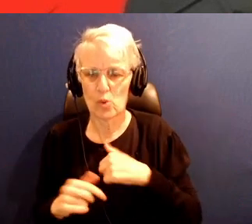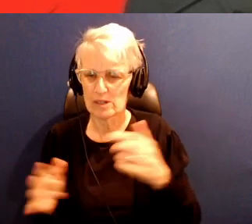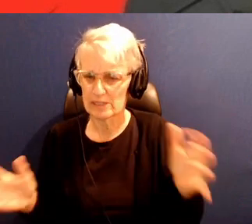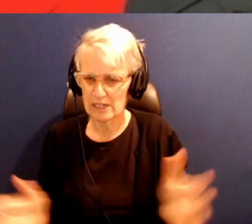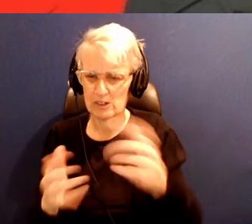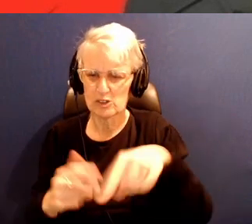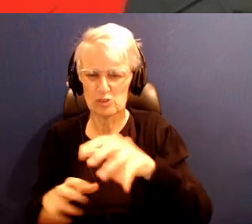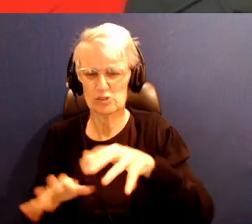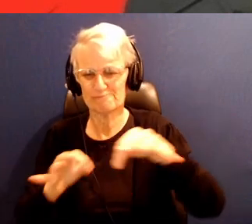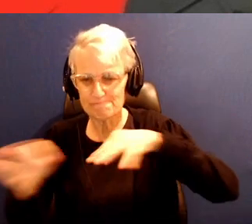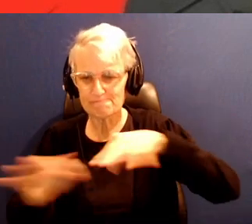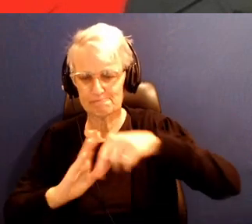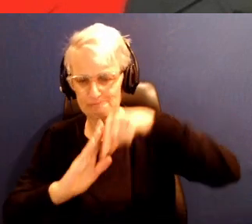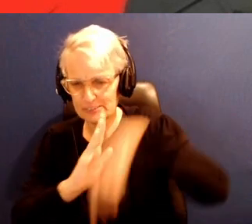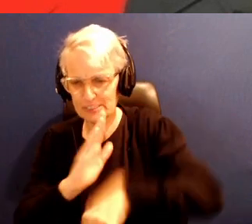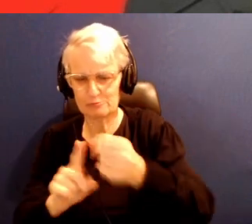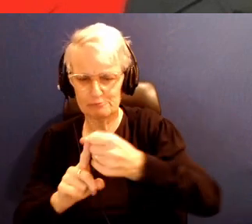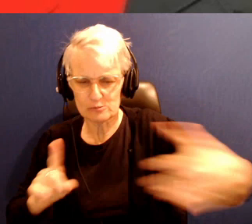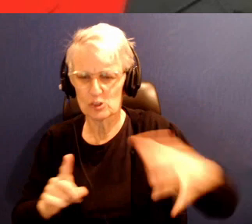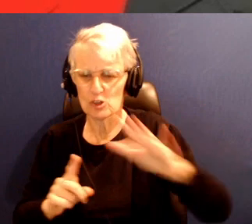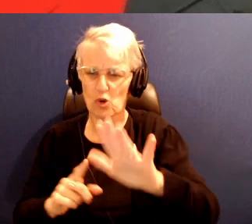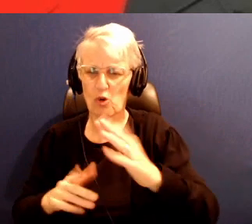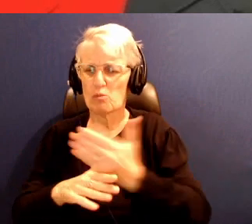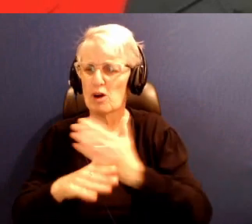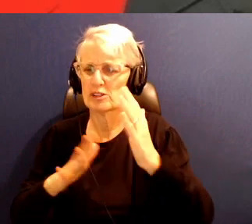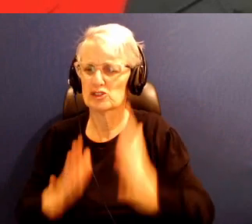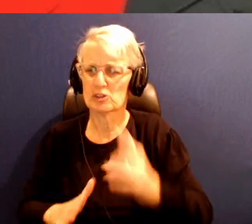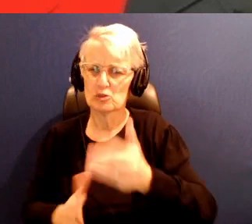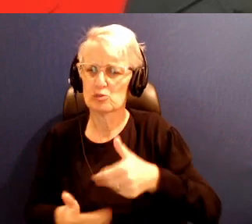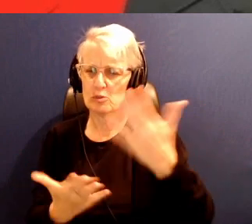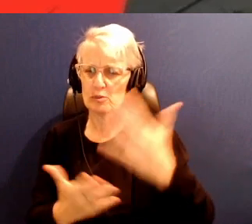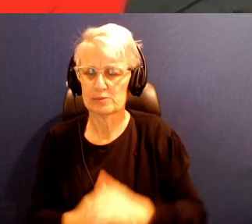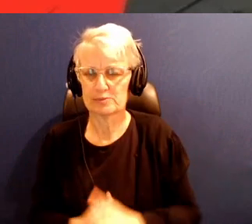therefore encourage you to describe in detail partnerships you are proposing.